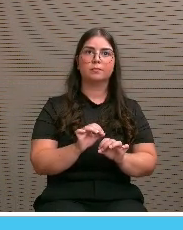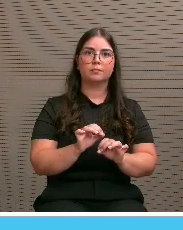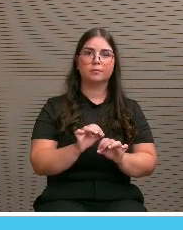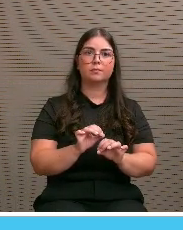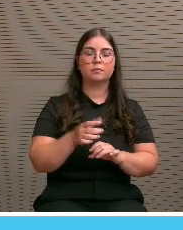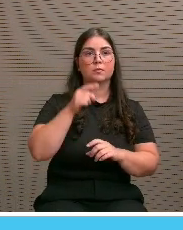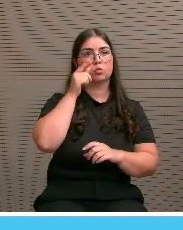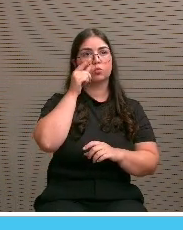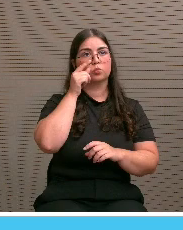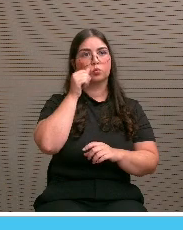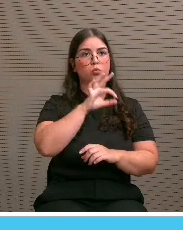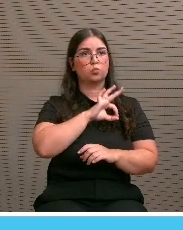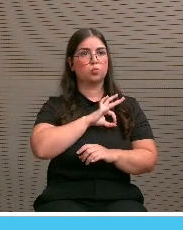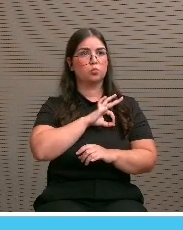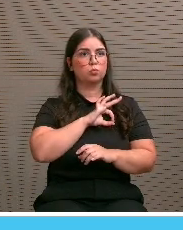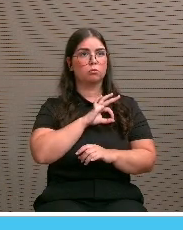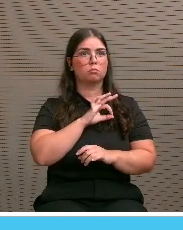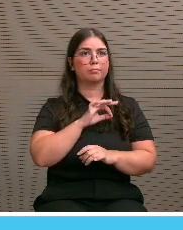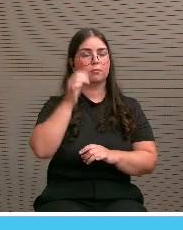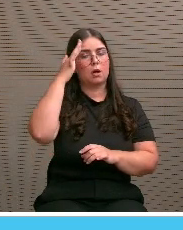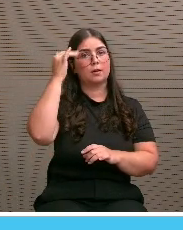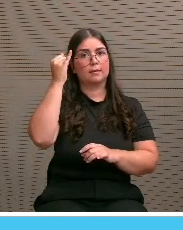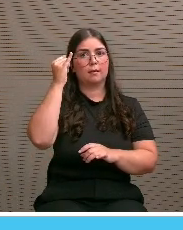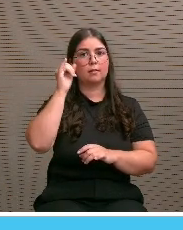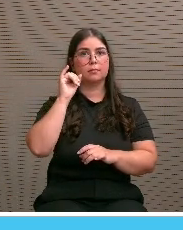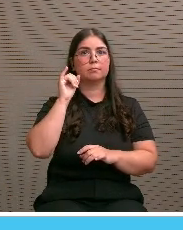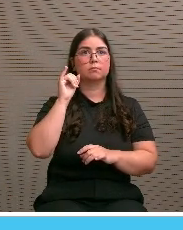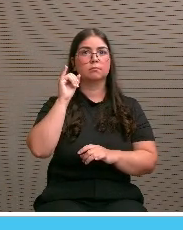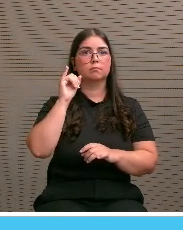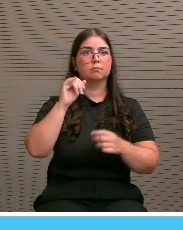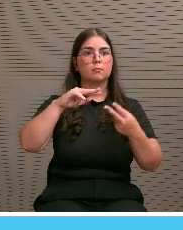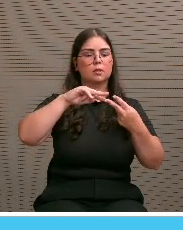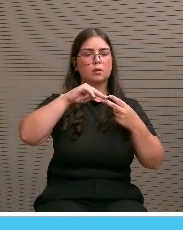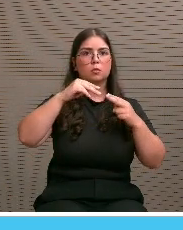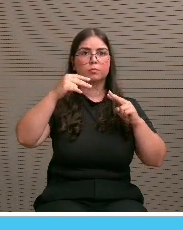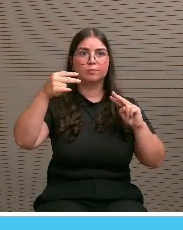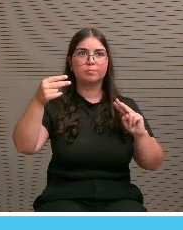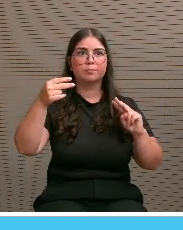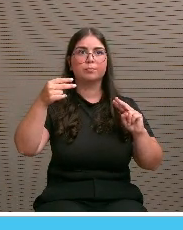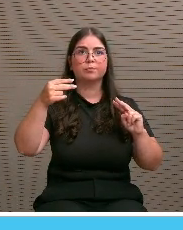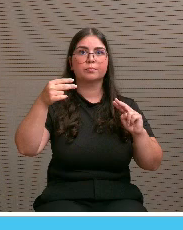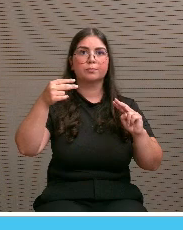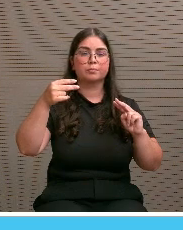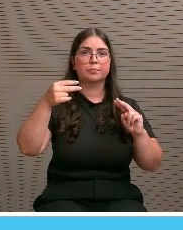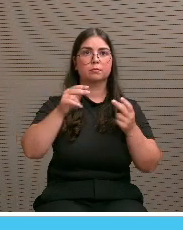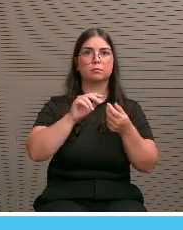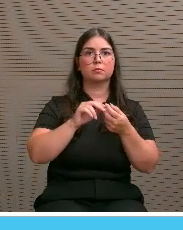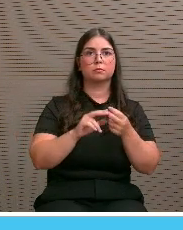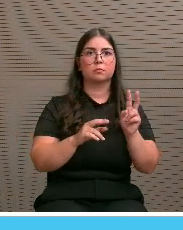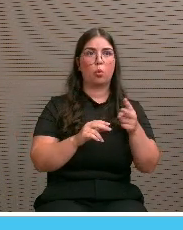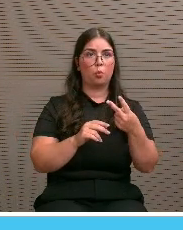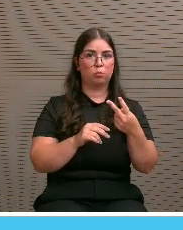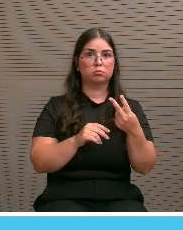putting the gene for beta carotene, actually it's two genes to make them, you put them into